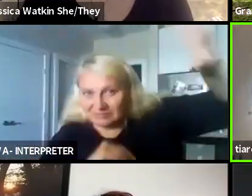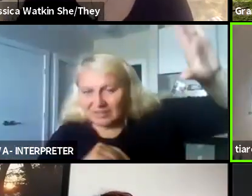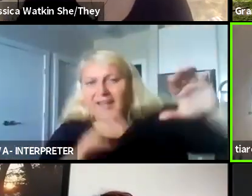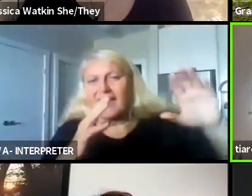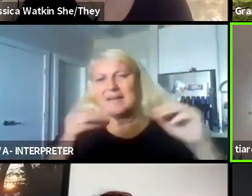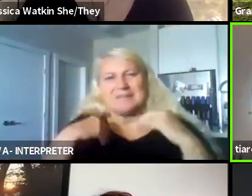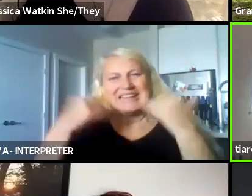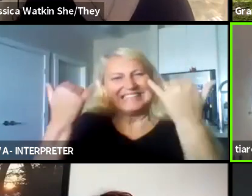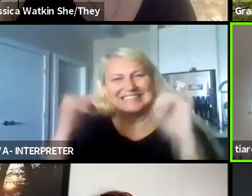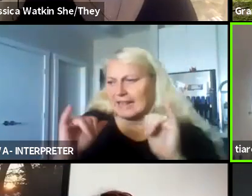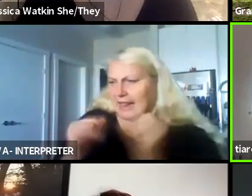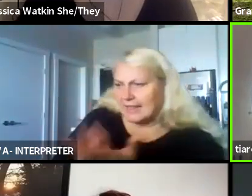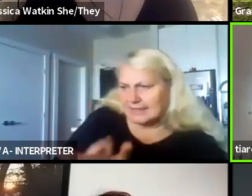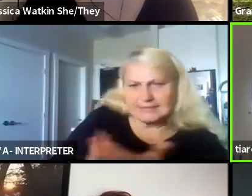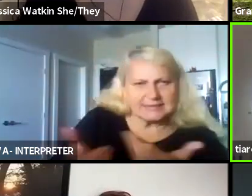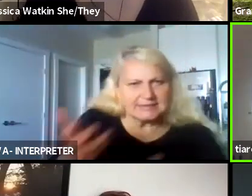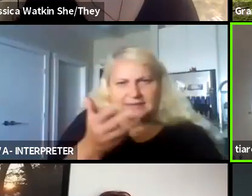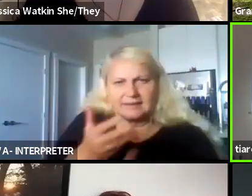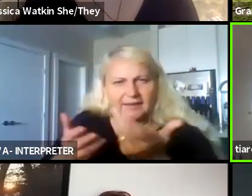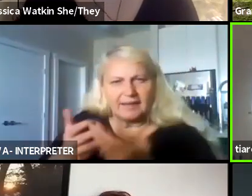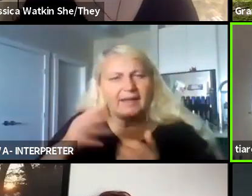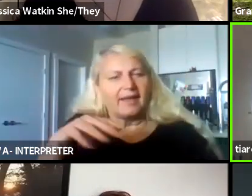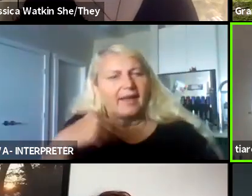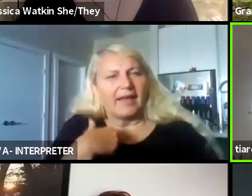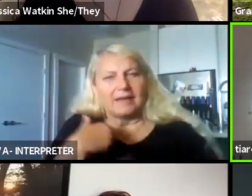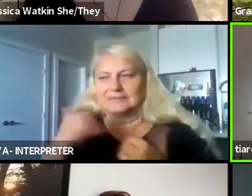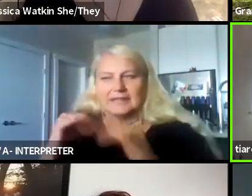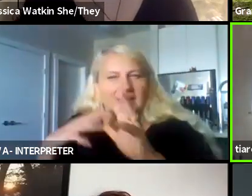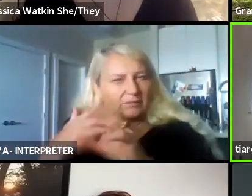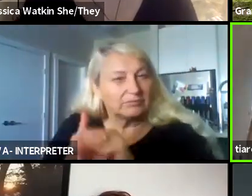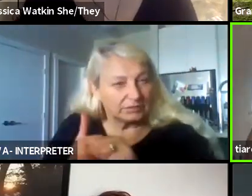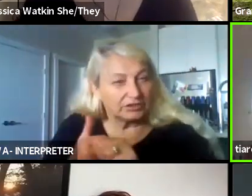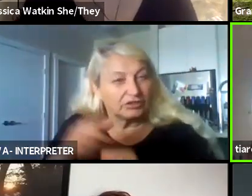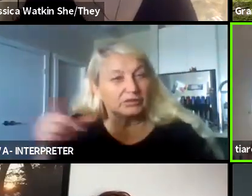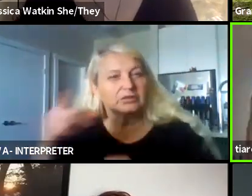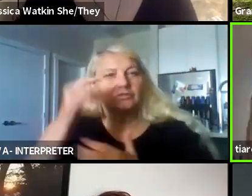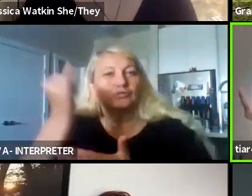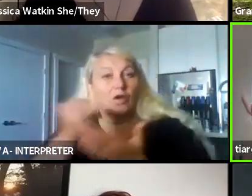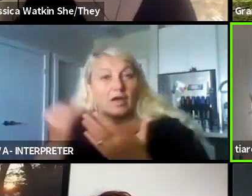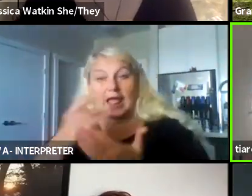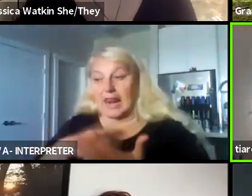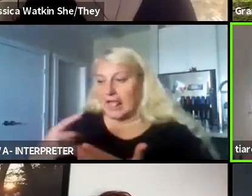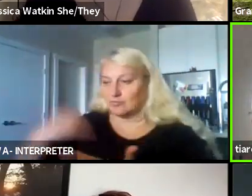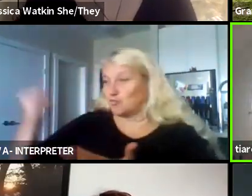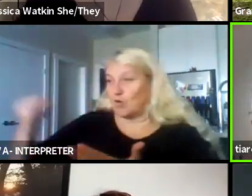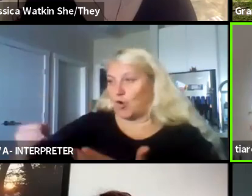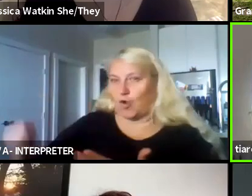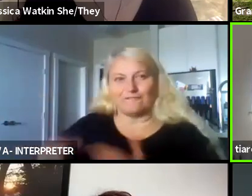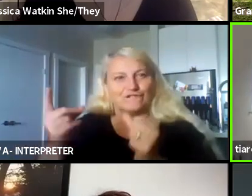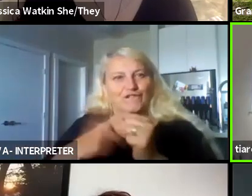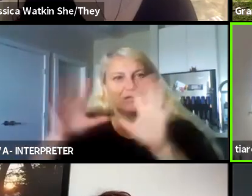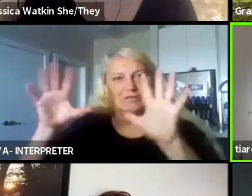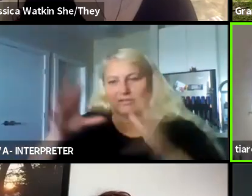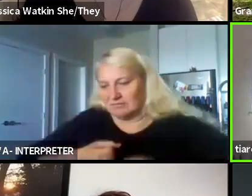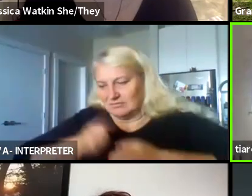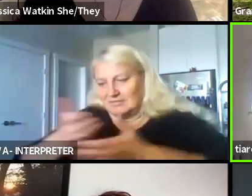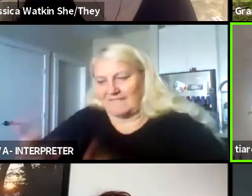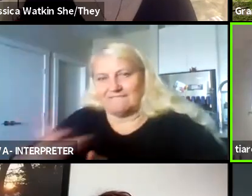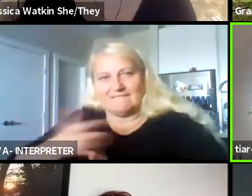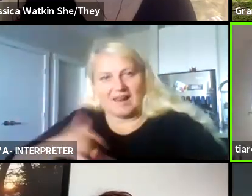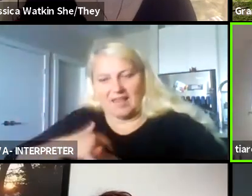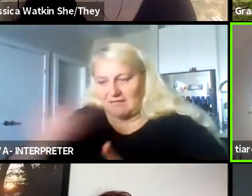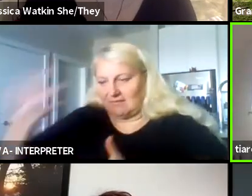still catching up. So the drawings, sometimes I like to draw the drawings first so that it feels engaging, and